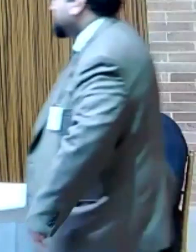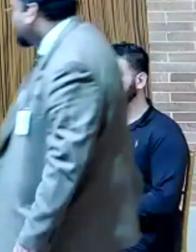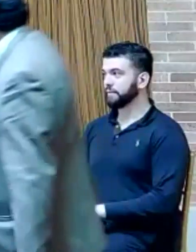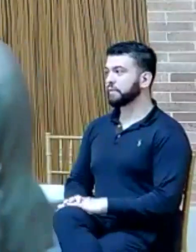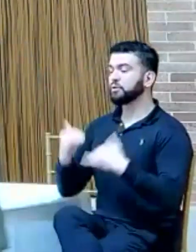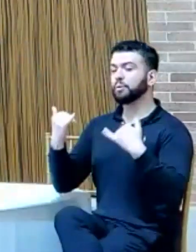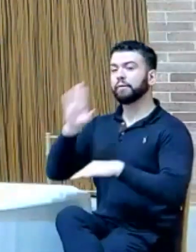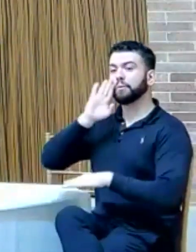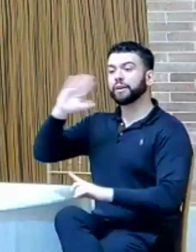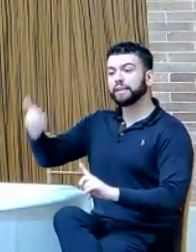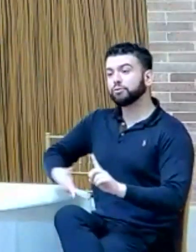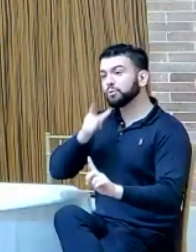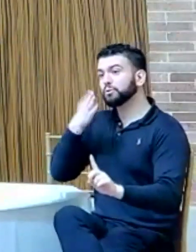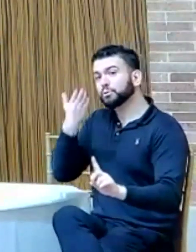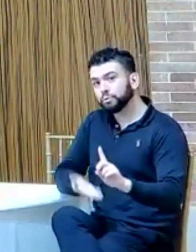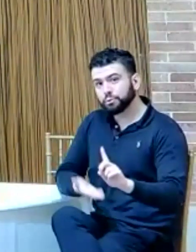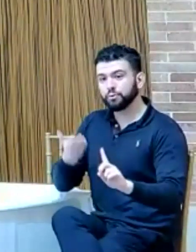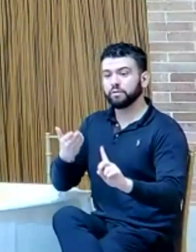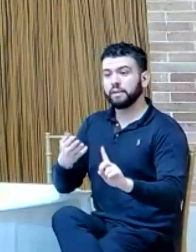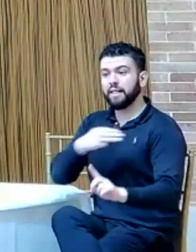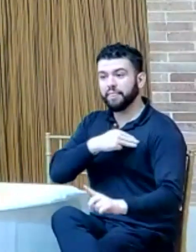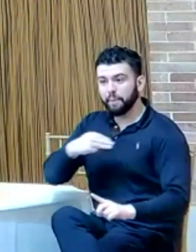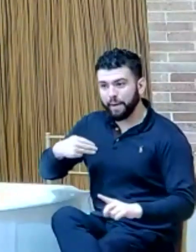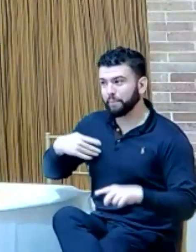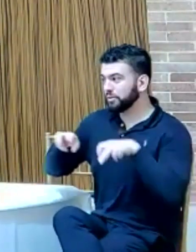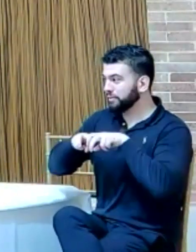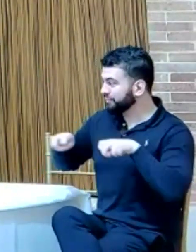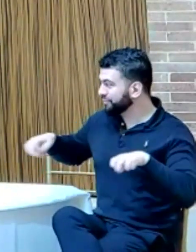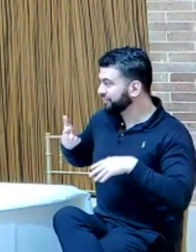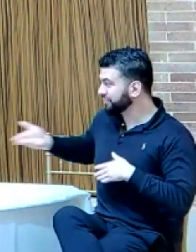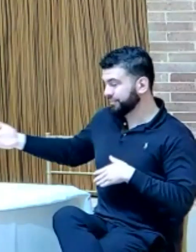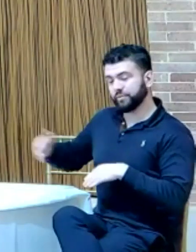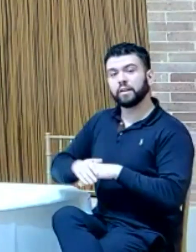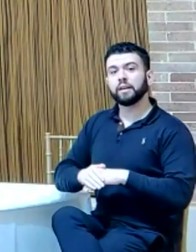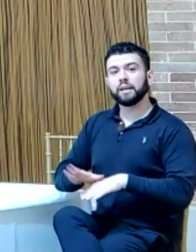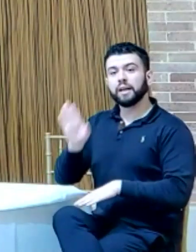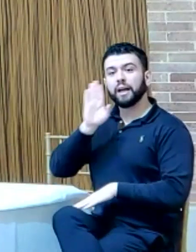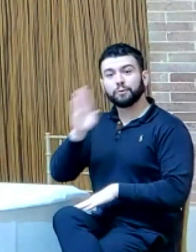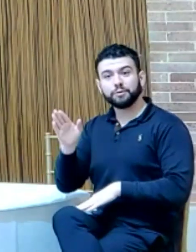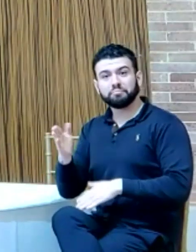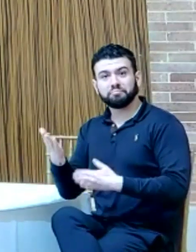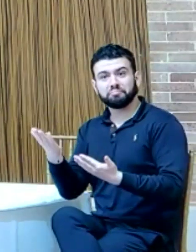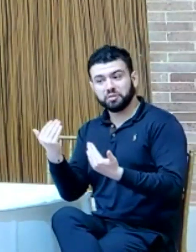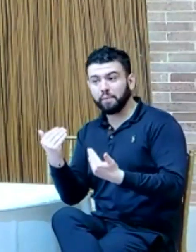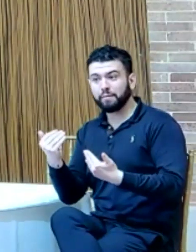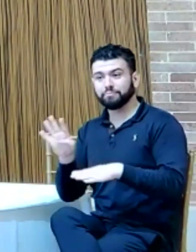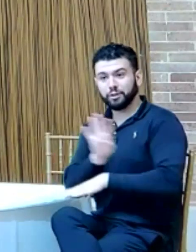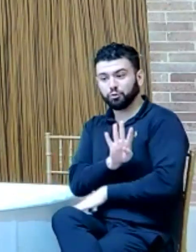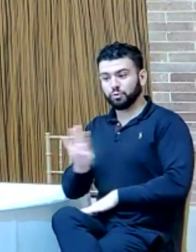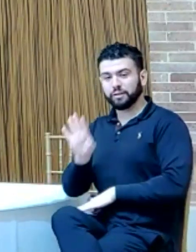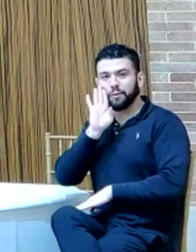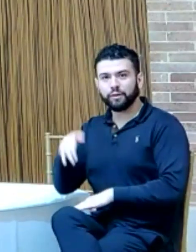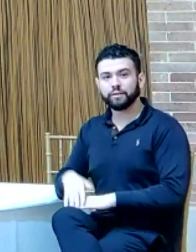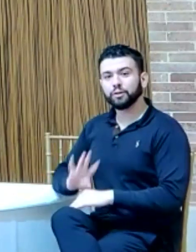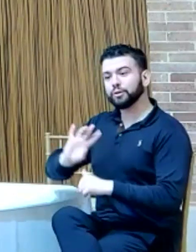to introduce to you the members of that panel and ask that they join us up here